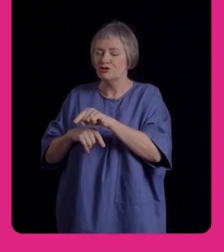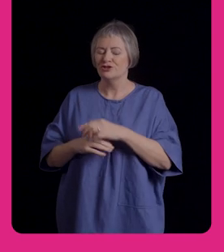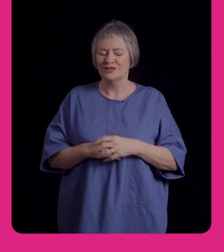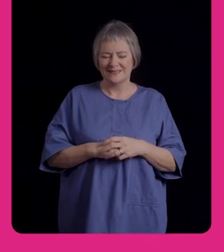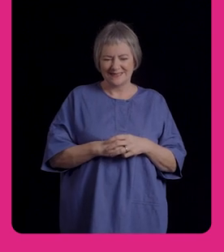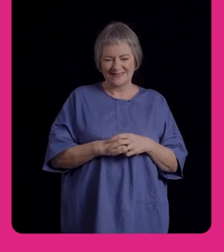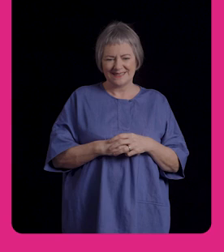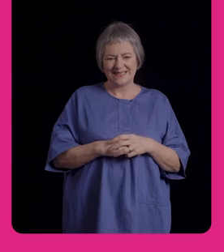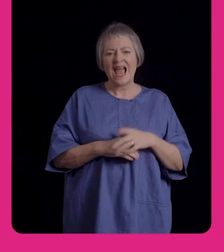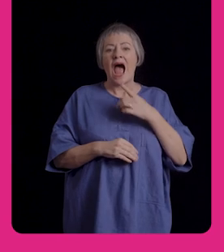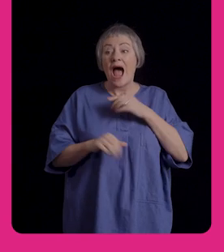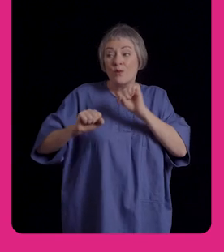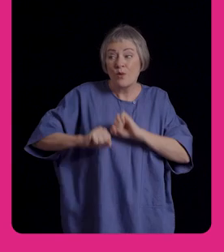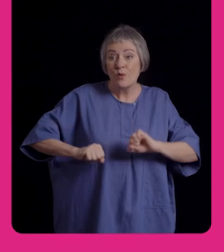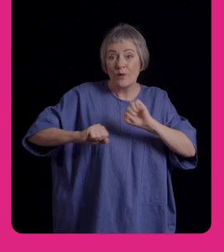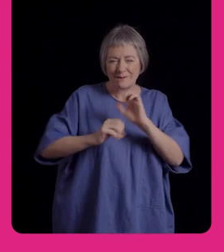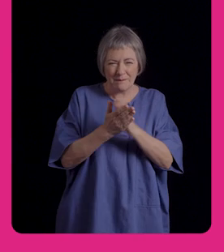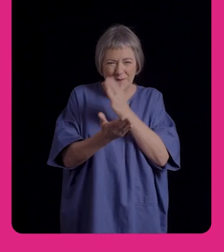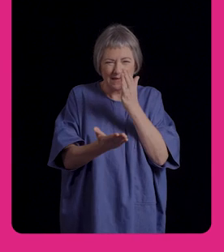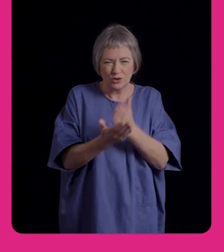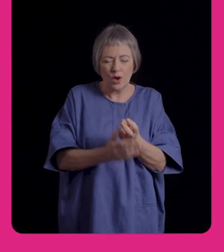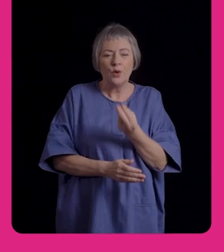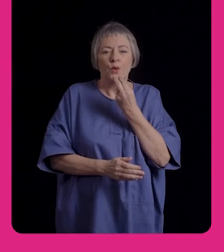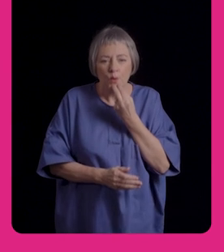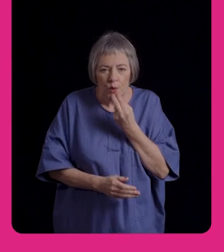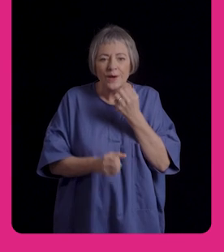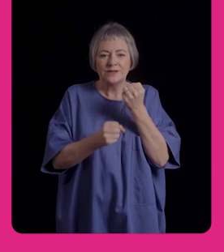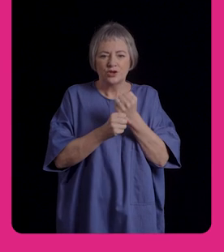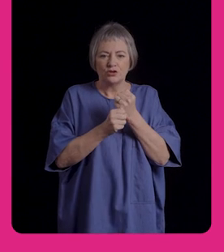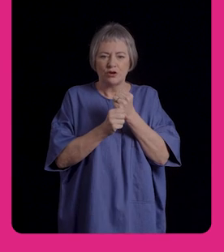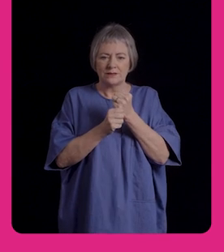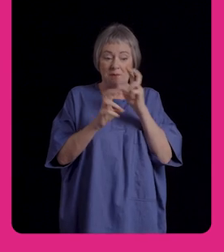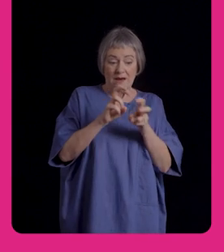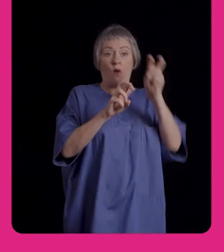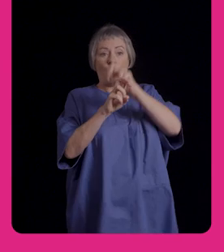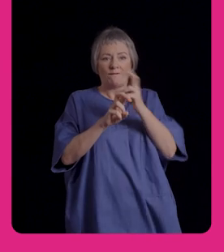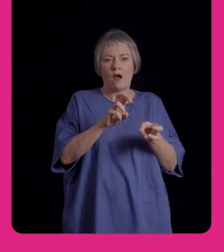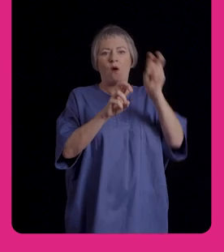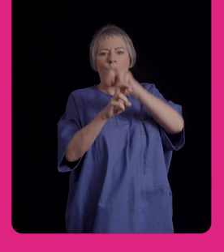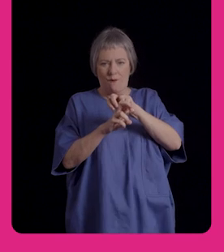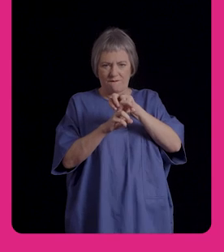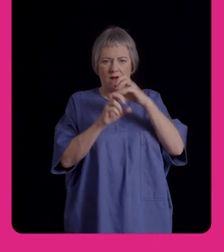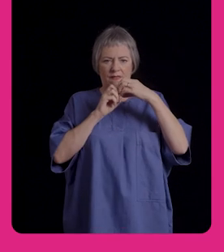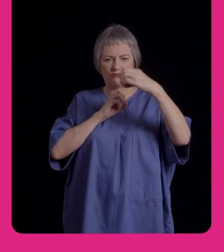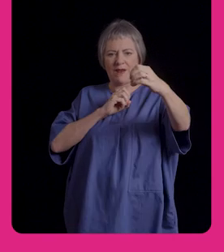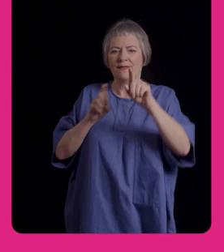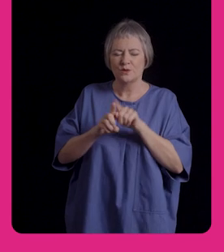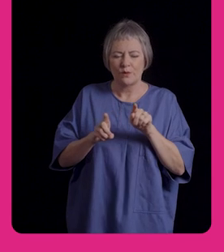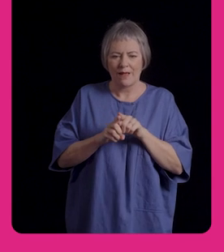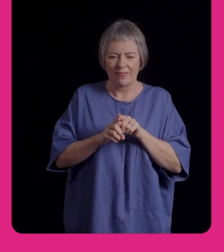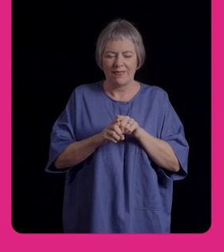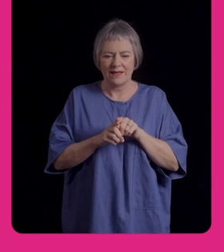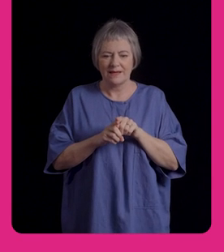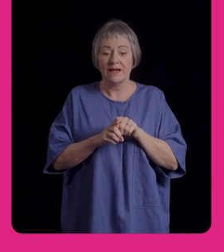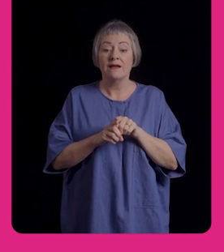Yeah. Mm-hmm. Well, I will wait to make sure that Whistler and George make it over the rail safely. Yes. Okay, cool.